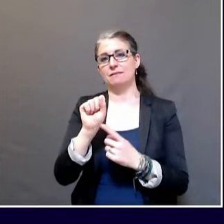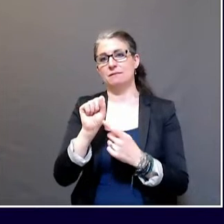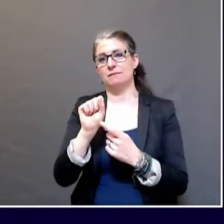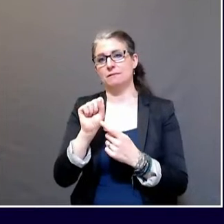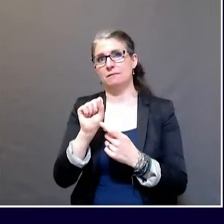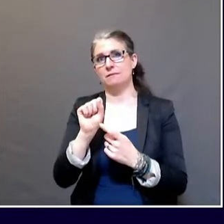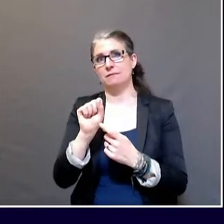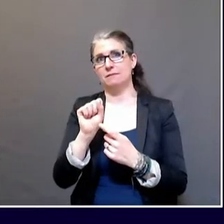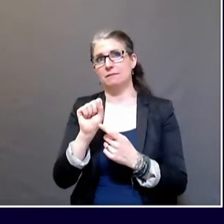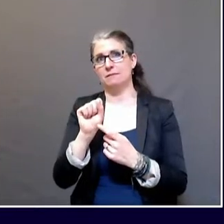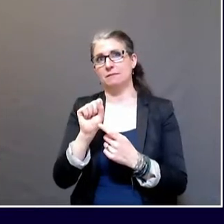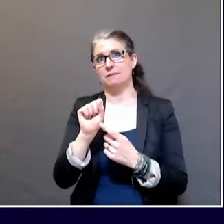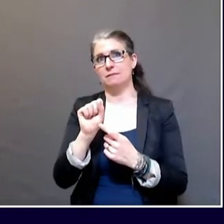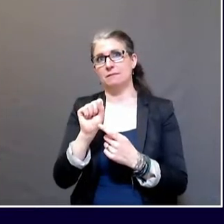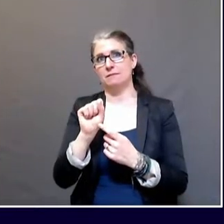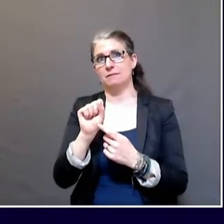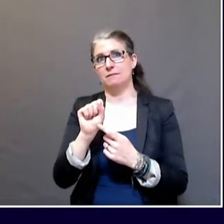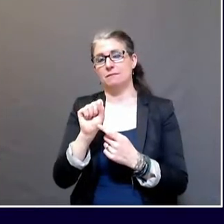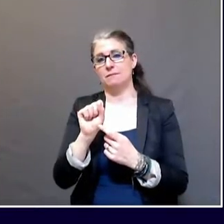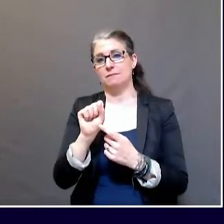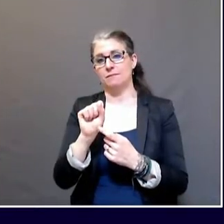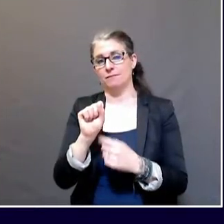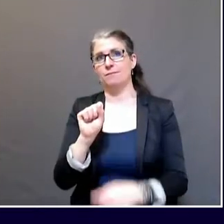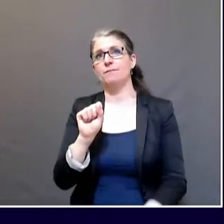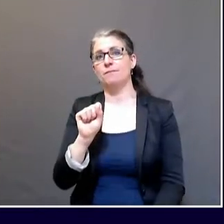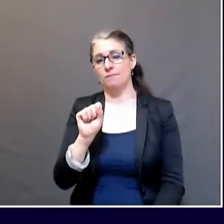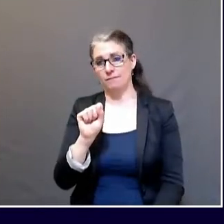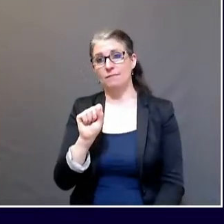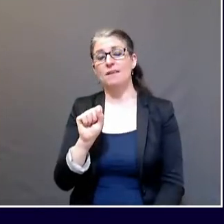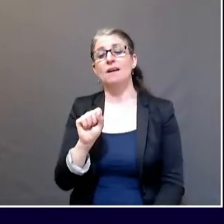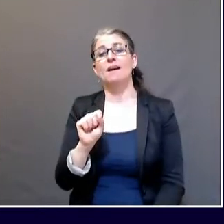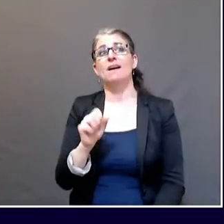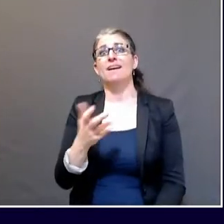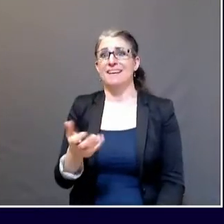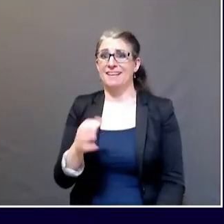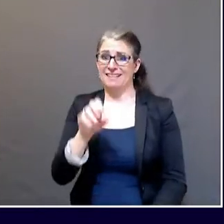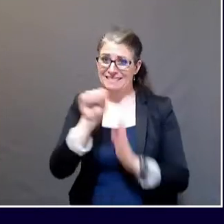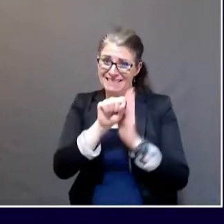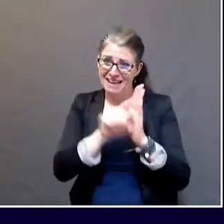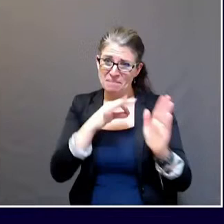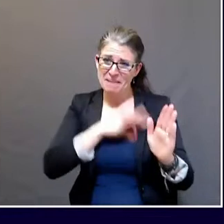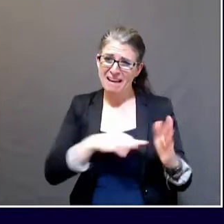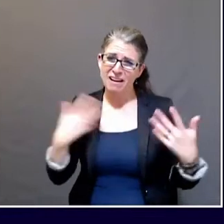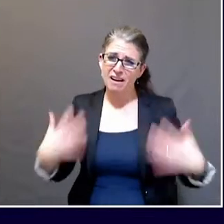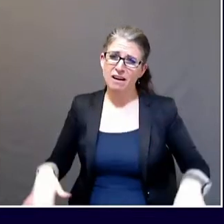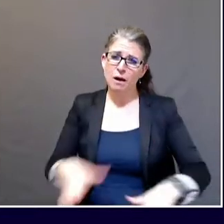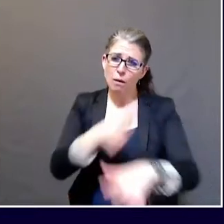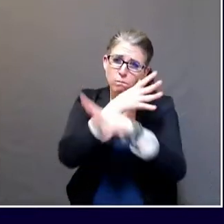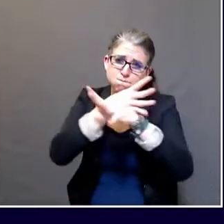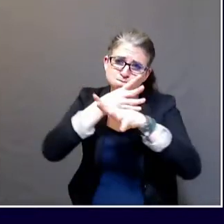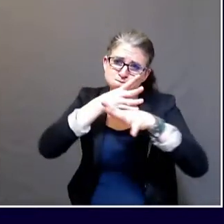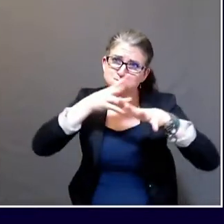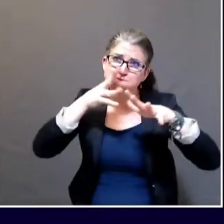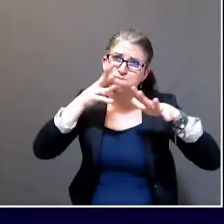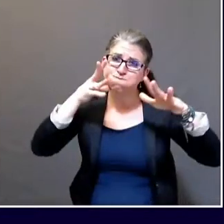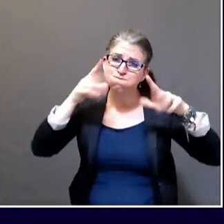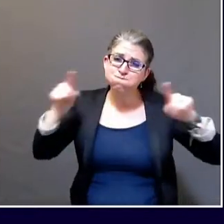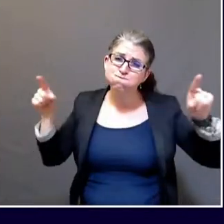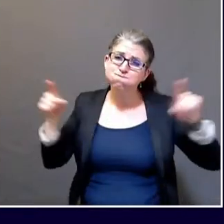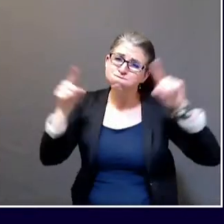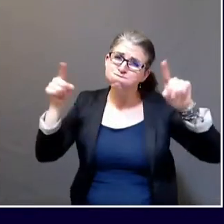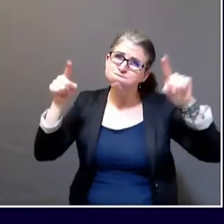have a way to both first identify who we are talking about. Then we have to have a way to notify